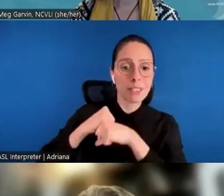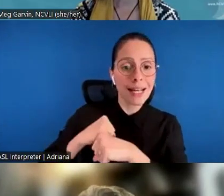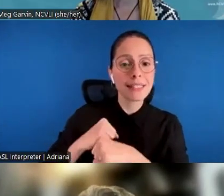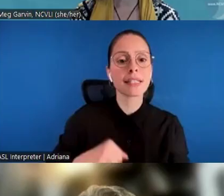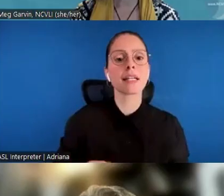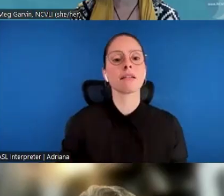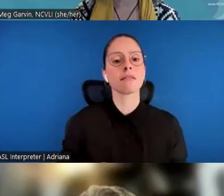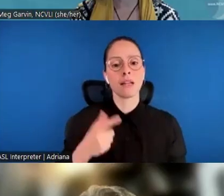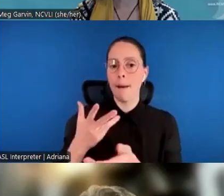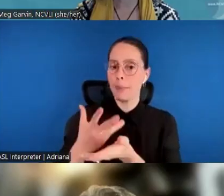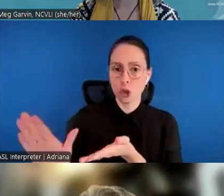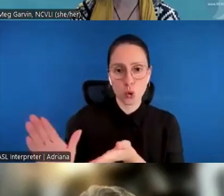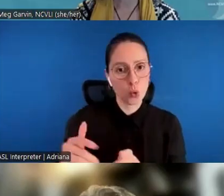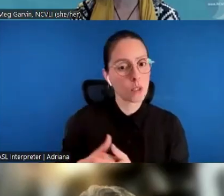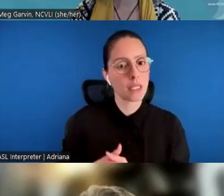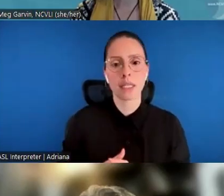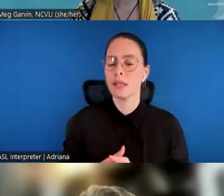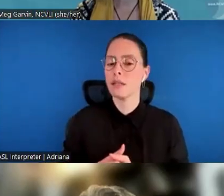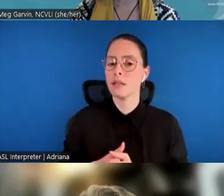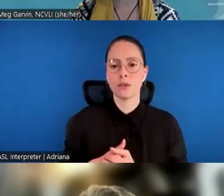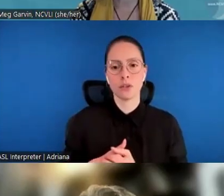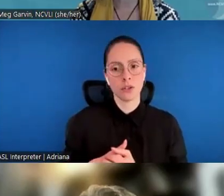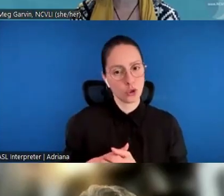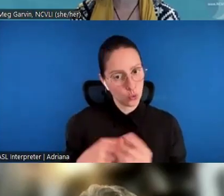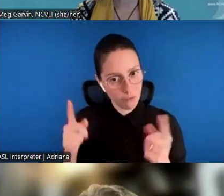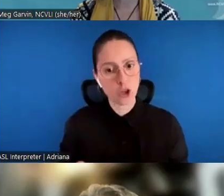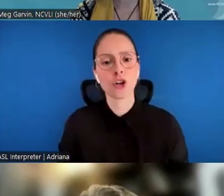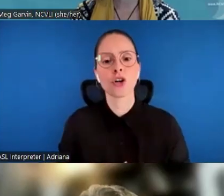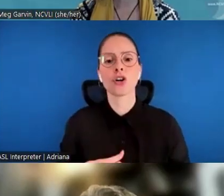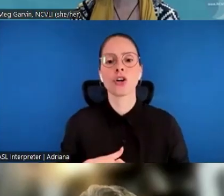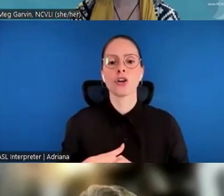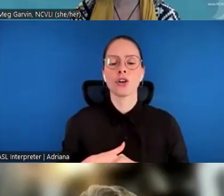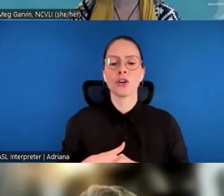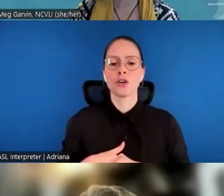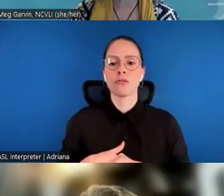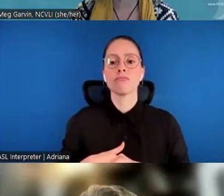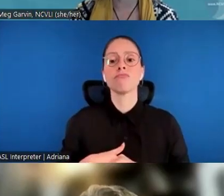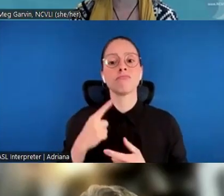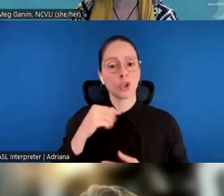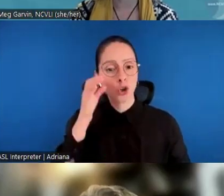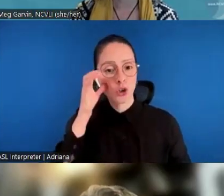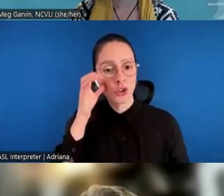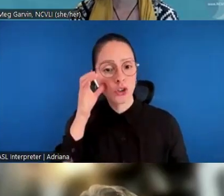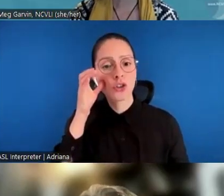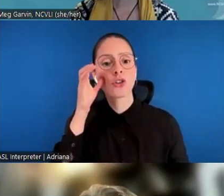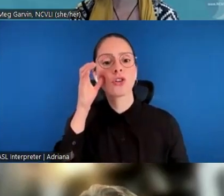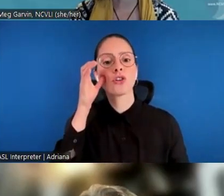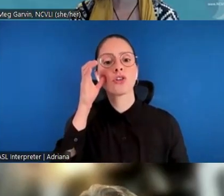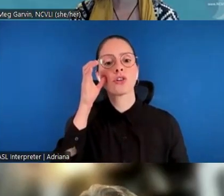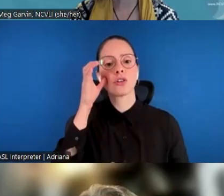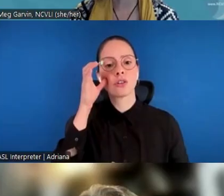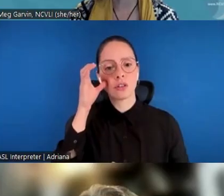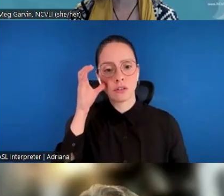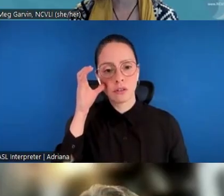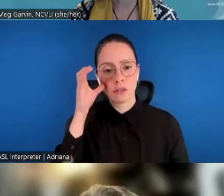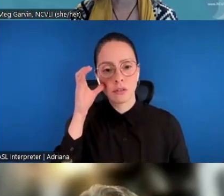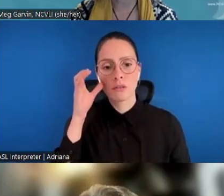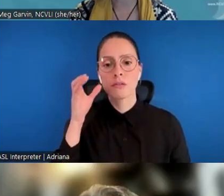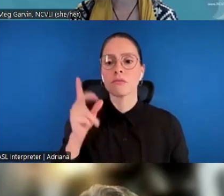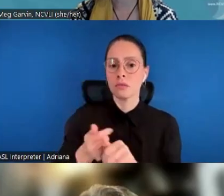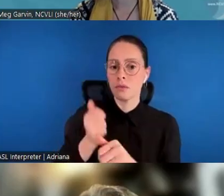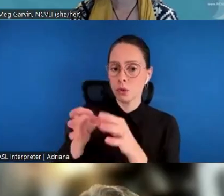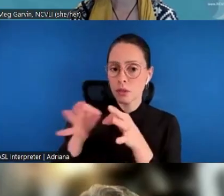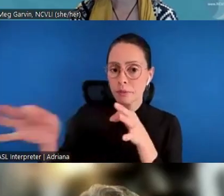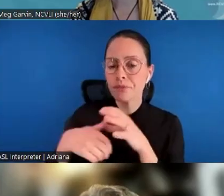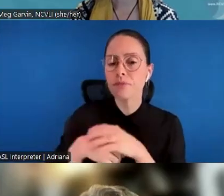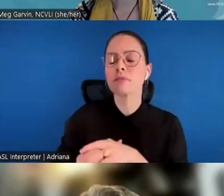to not be excluded, to confer, to be reasonably heard, to proceedings free from unreasonable